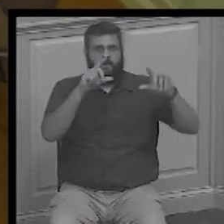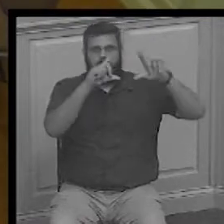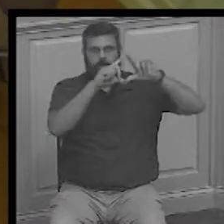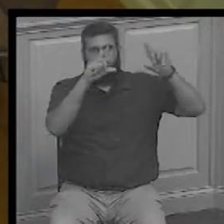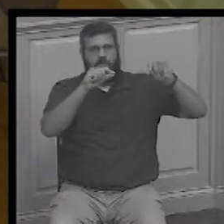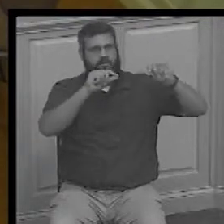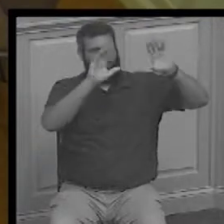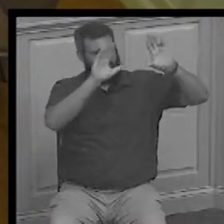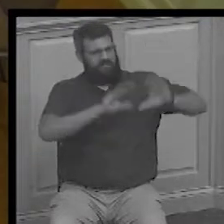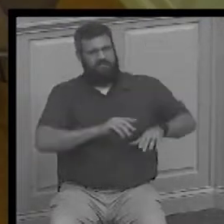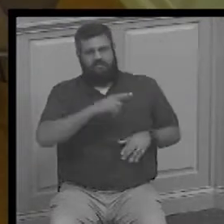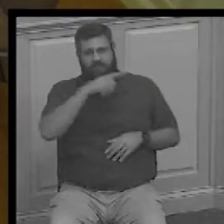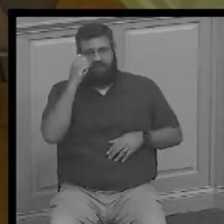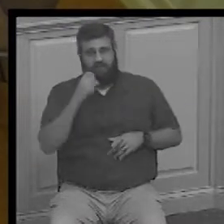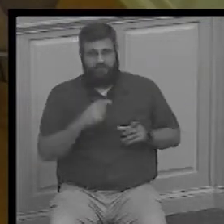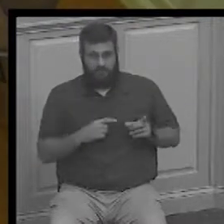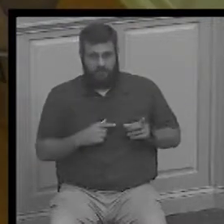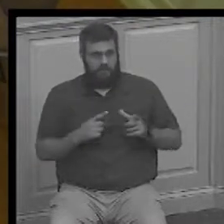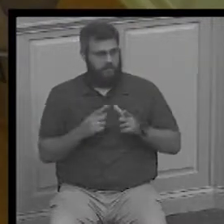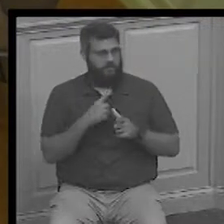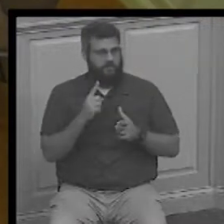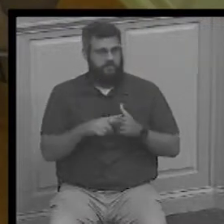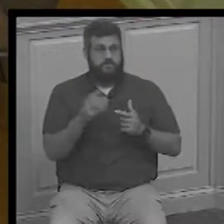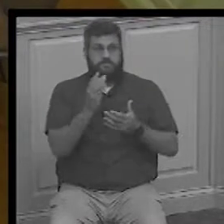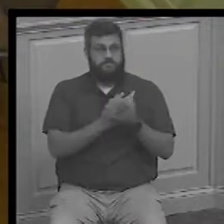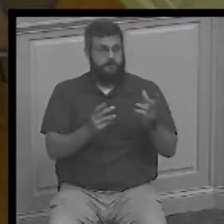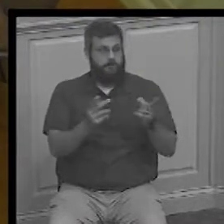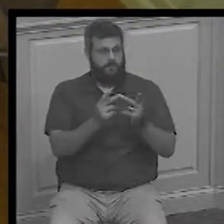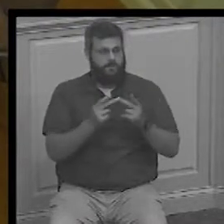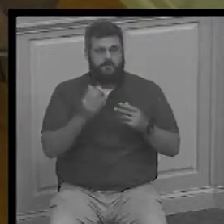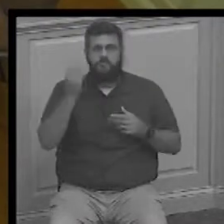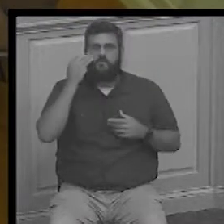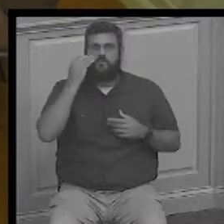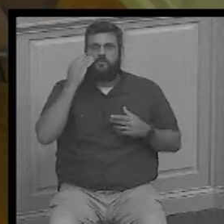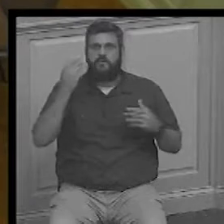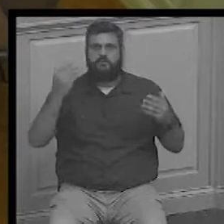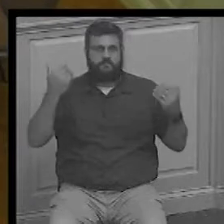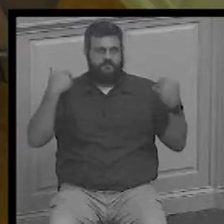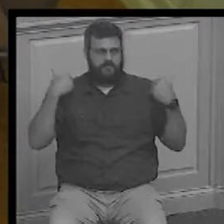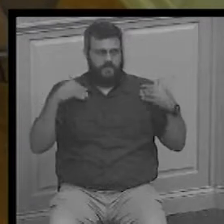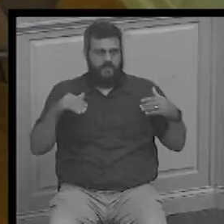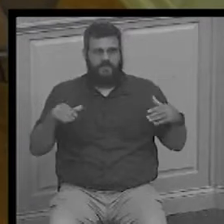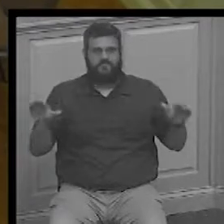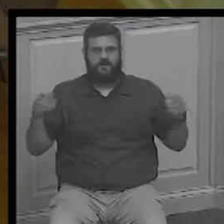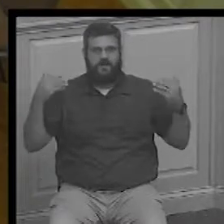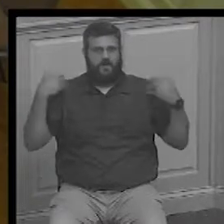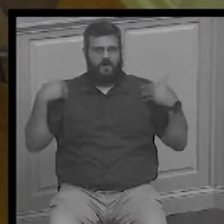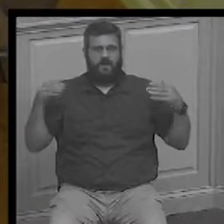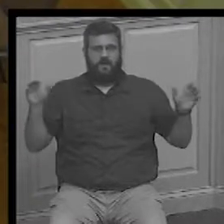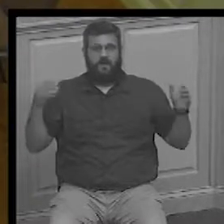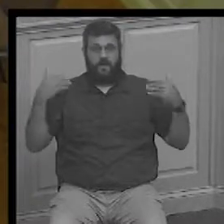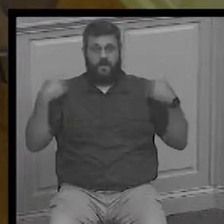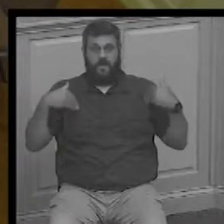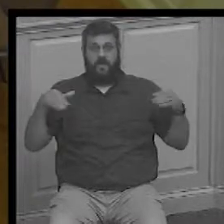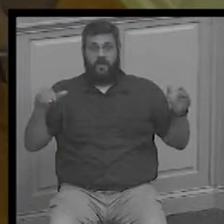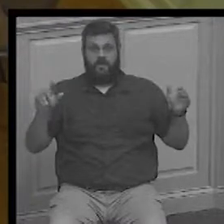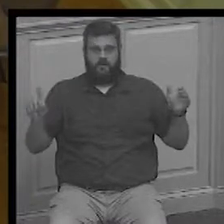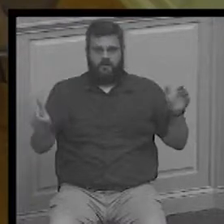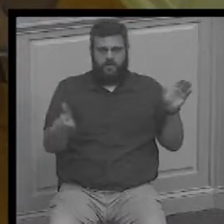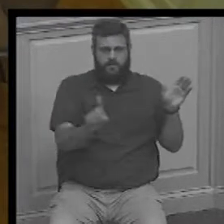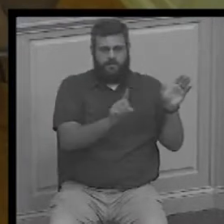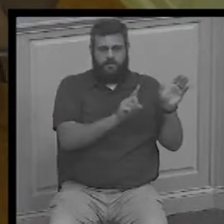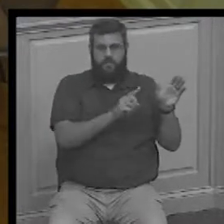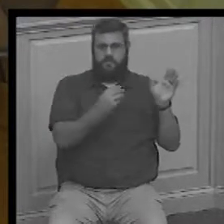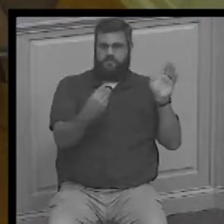brick wall. And then you have the places that have the angel wings where you can walk up to and, take your picture and,